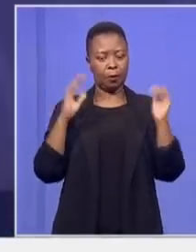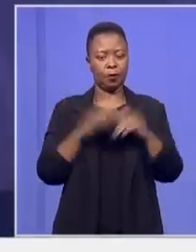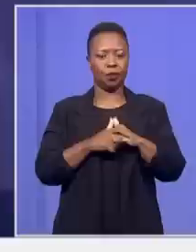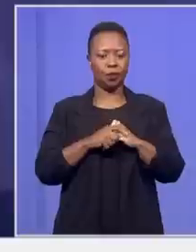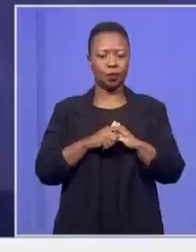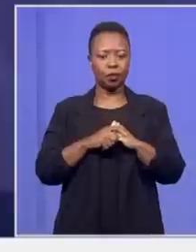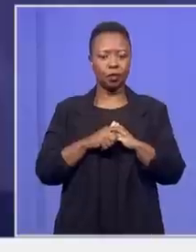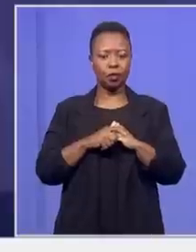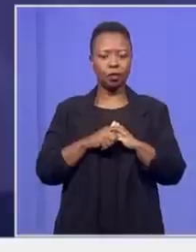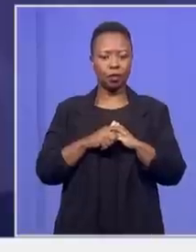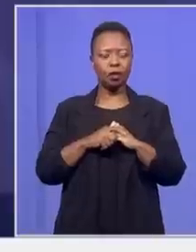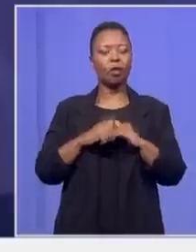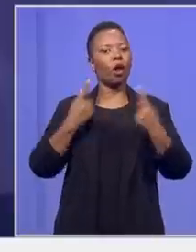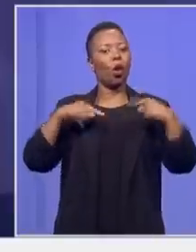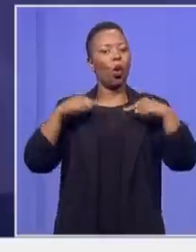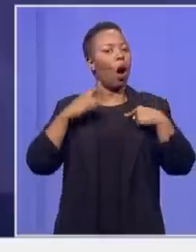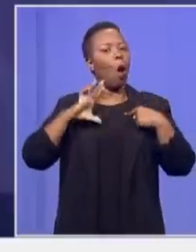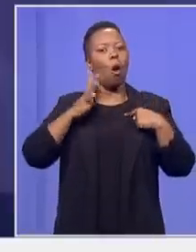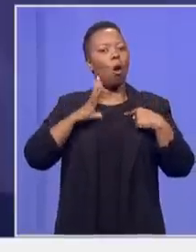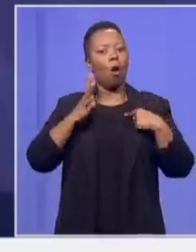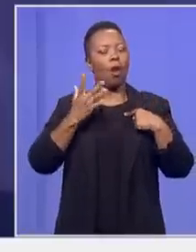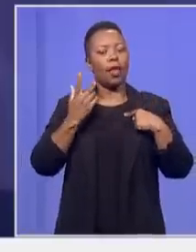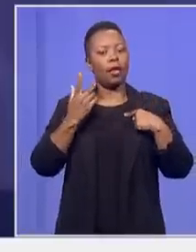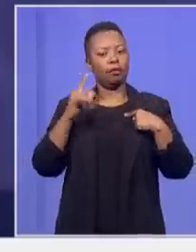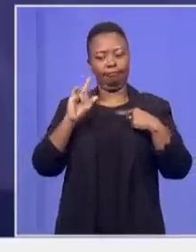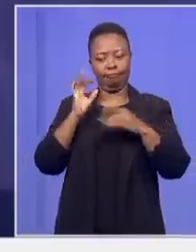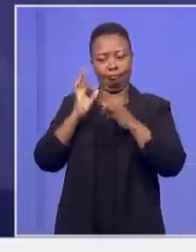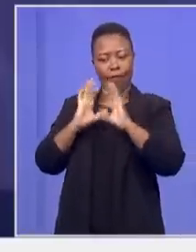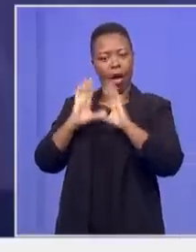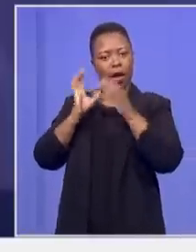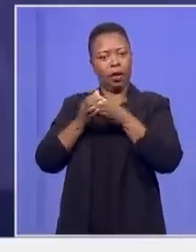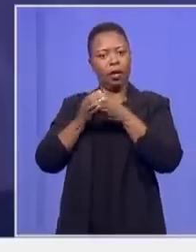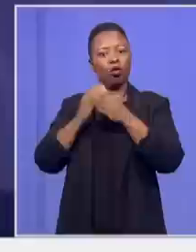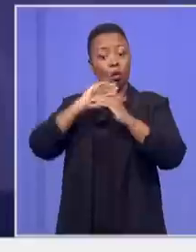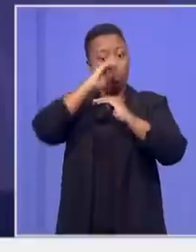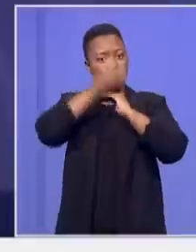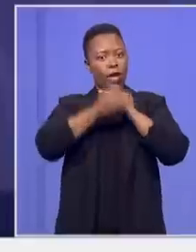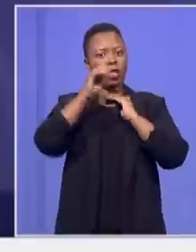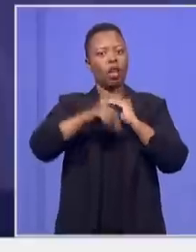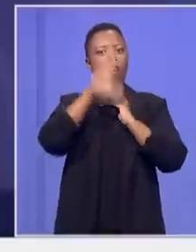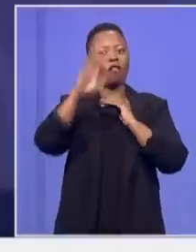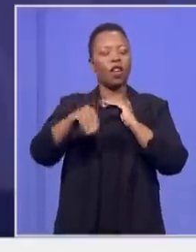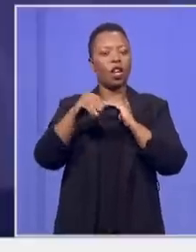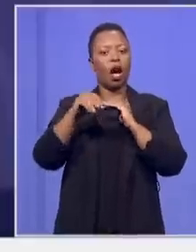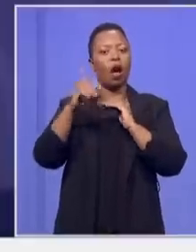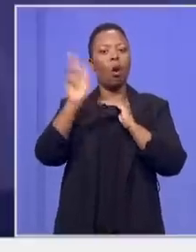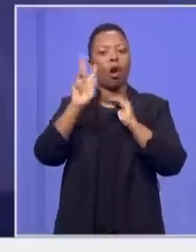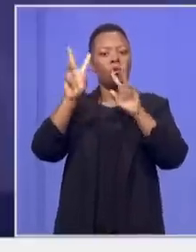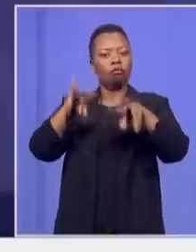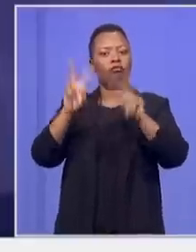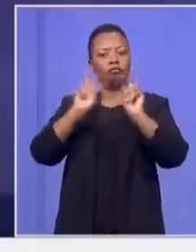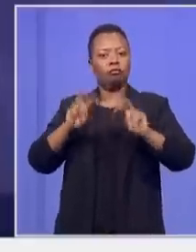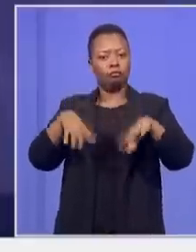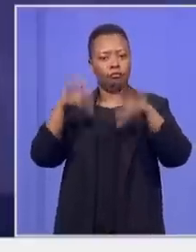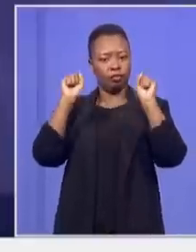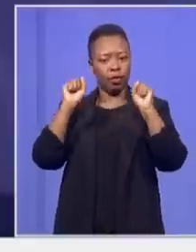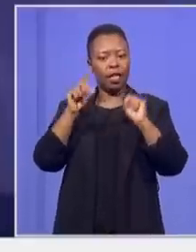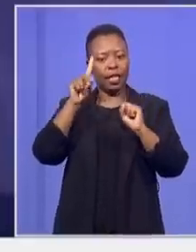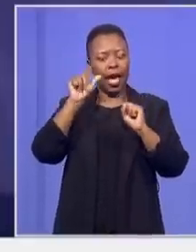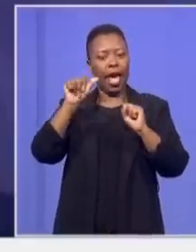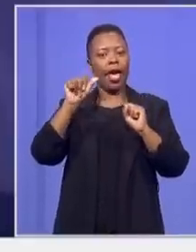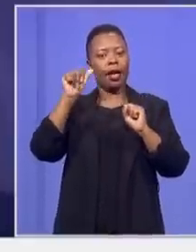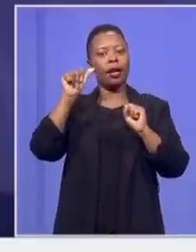Just as we were the only party fighting to protect South Africans from load shedding through credible, practical solutions. Well done, DA